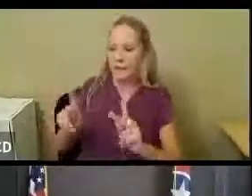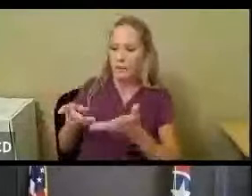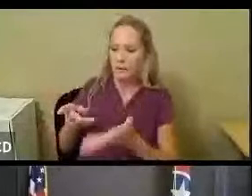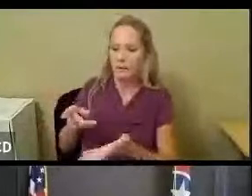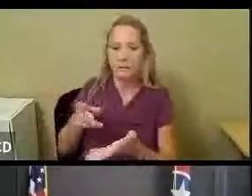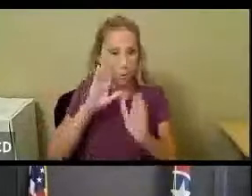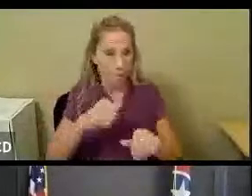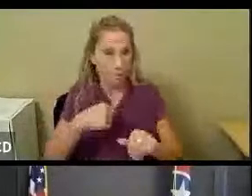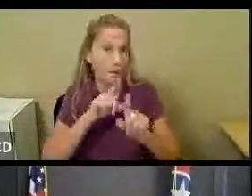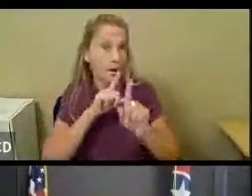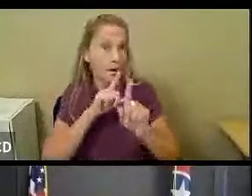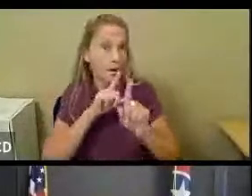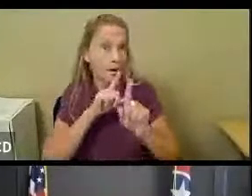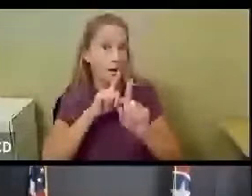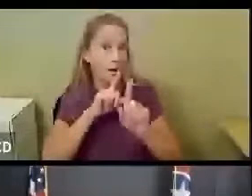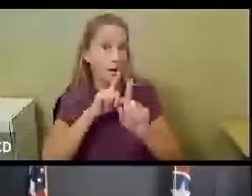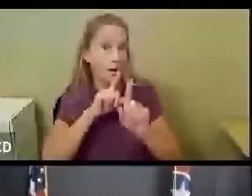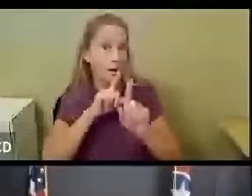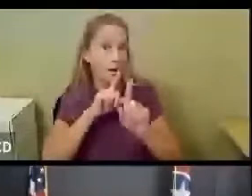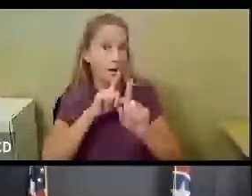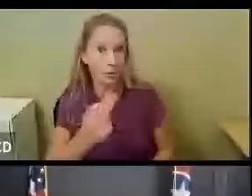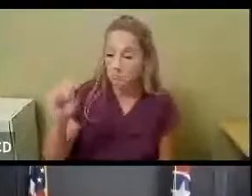Thank you.